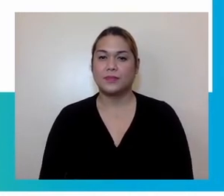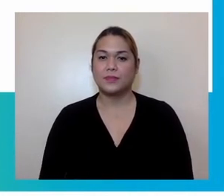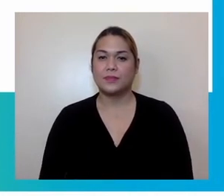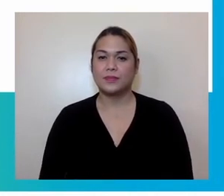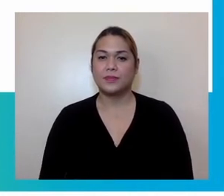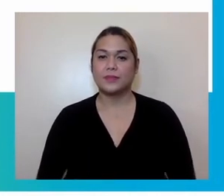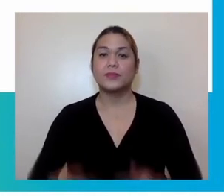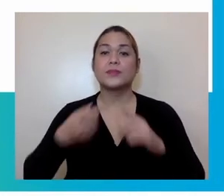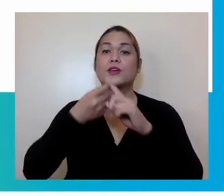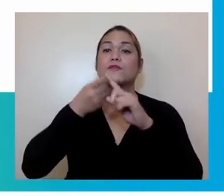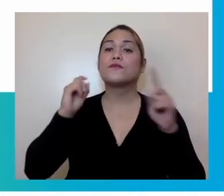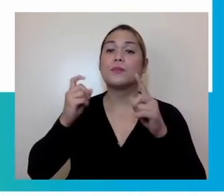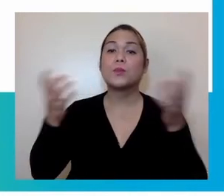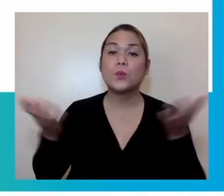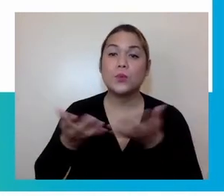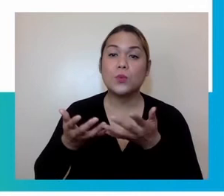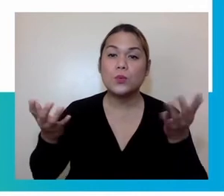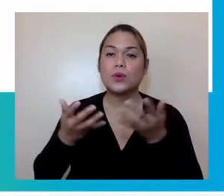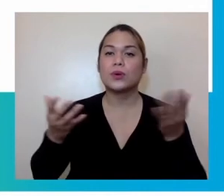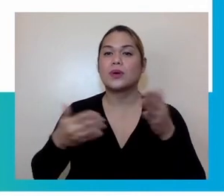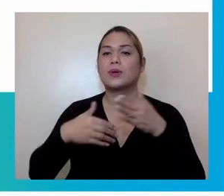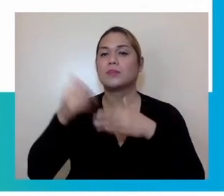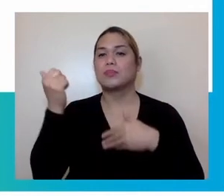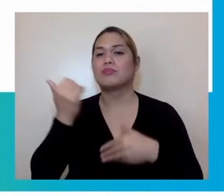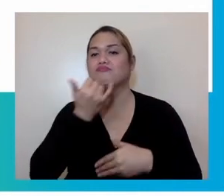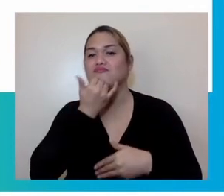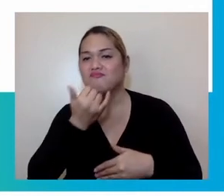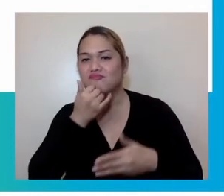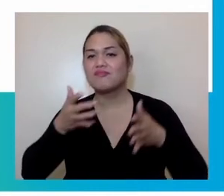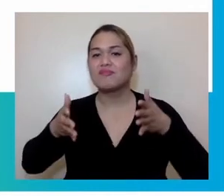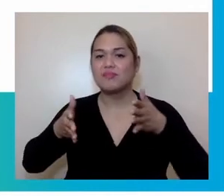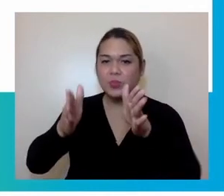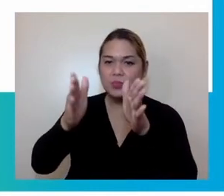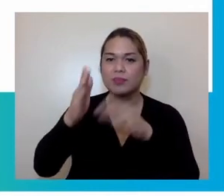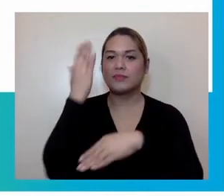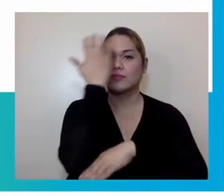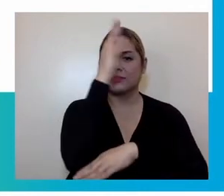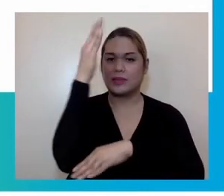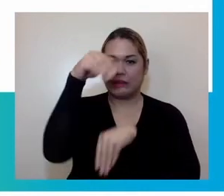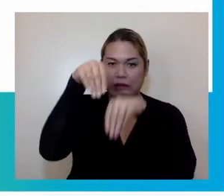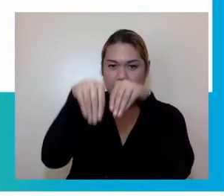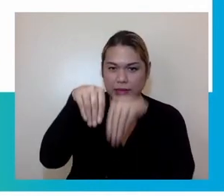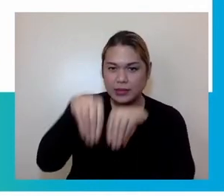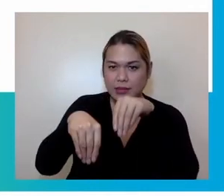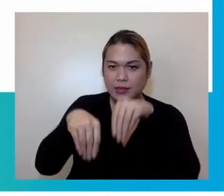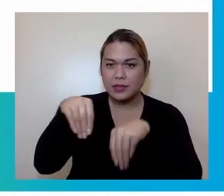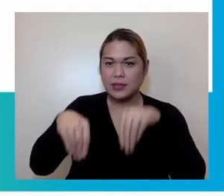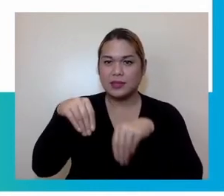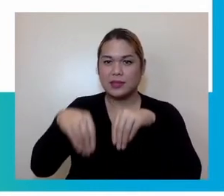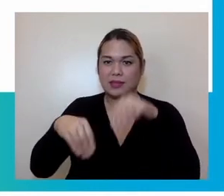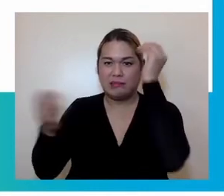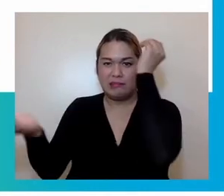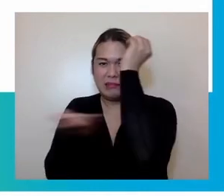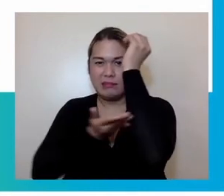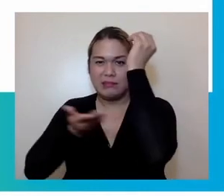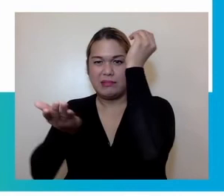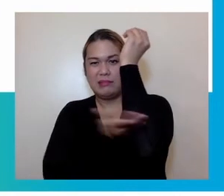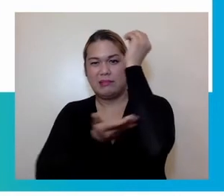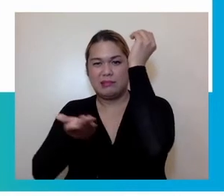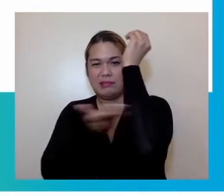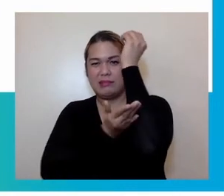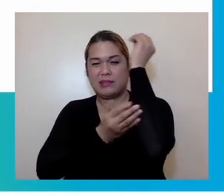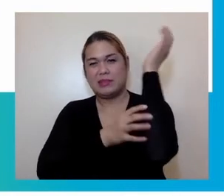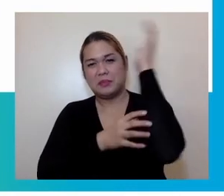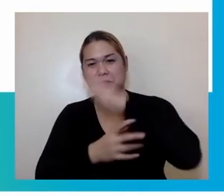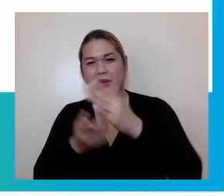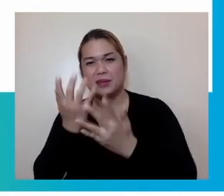practices. Sadly, the majority of paper, wood, and agricultural waste are not sustainably obtained and will not be renewed,